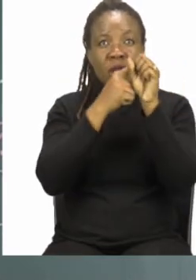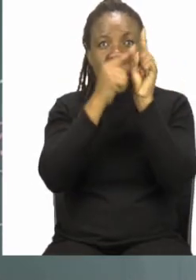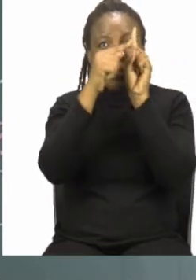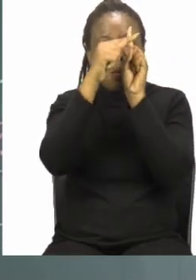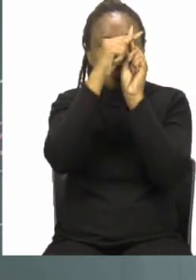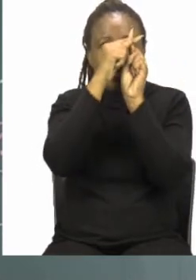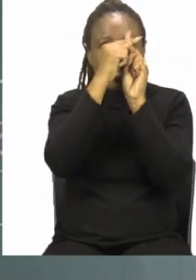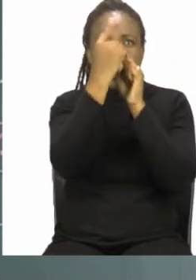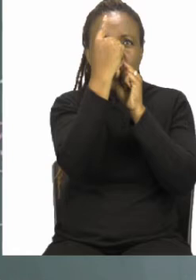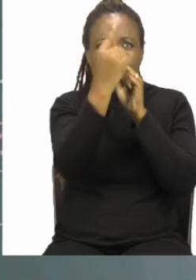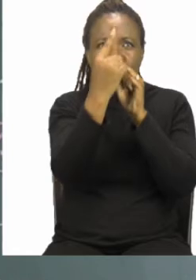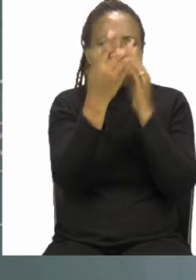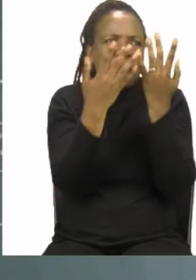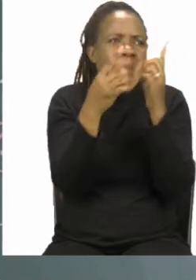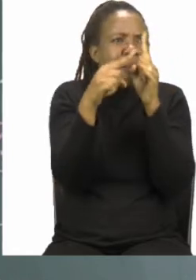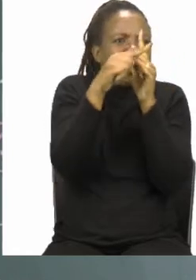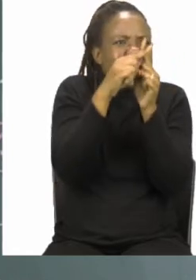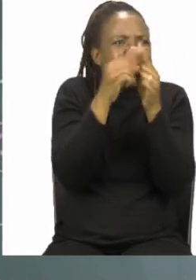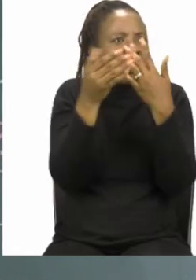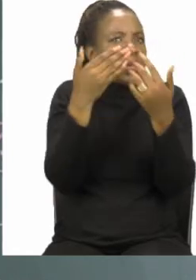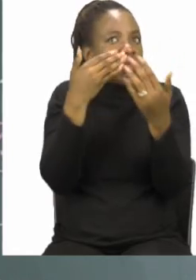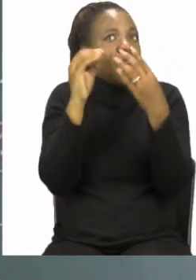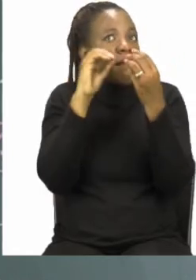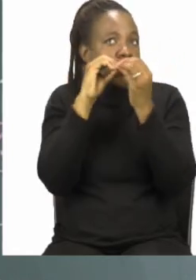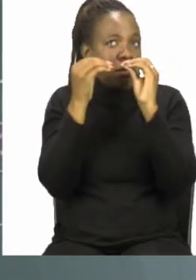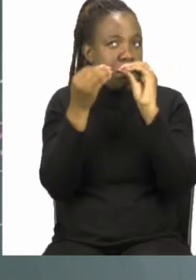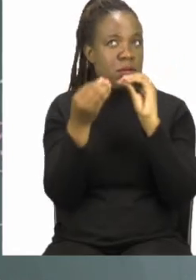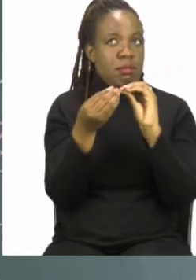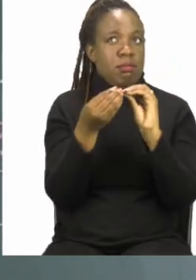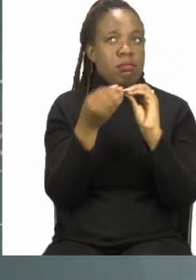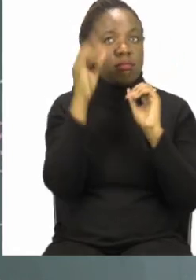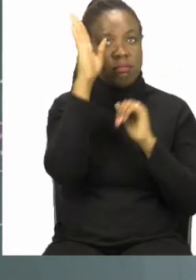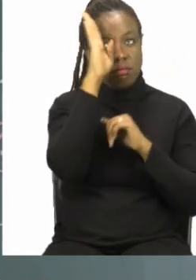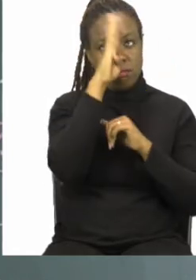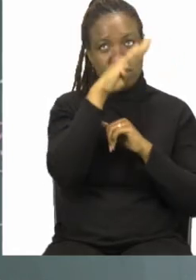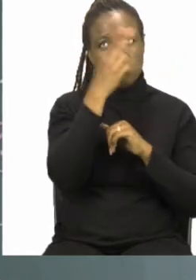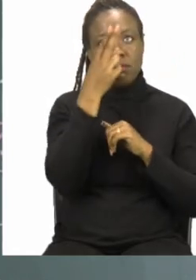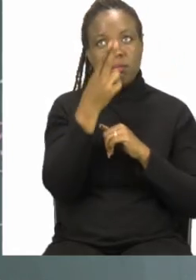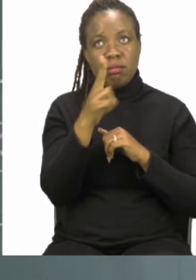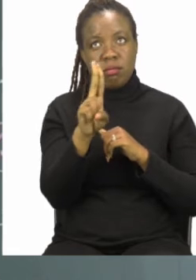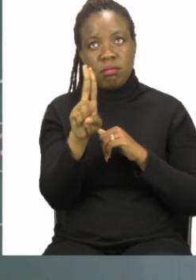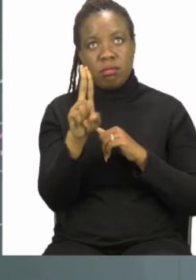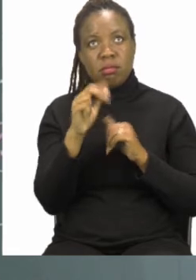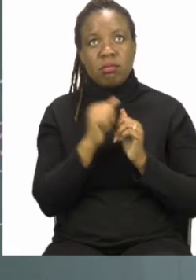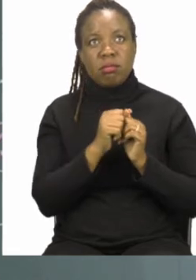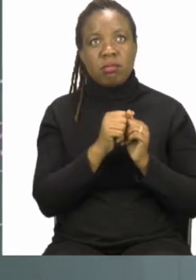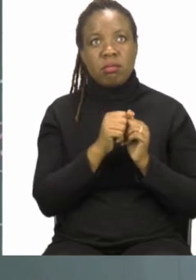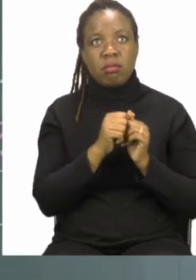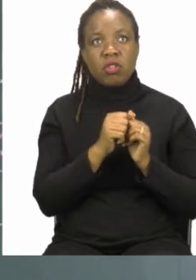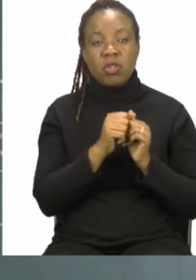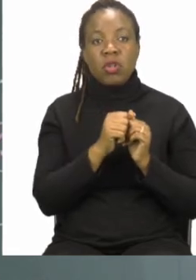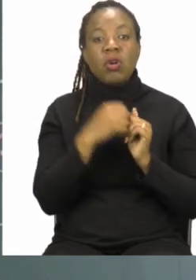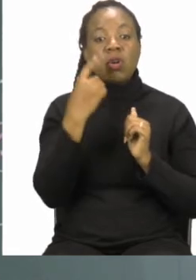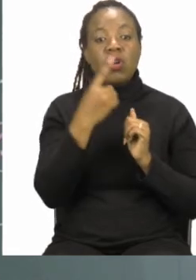plus whatever the digit is that you have decided to put up there. Remember, it's always the tens that moves and not the